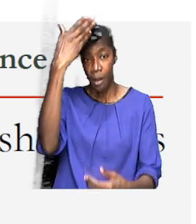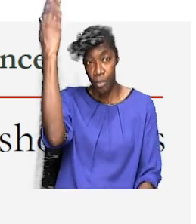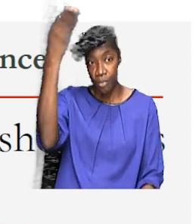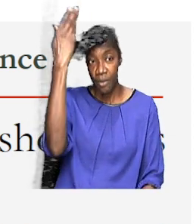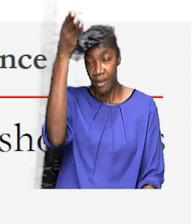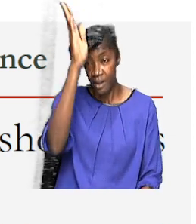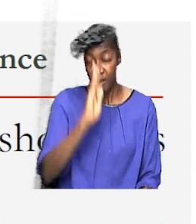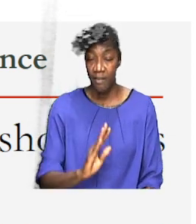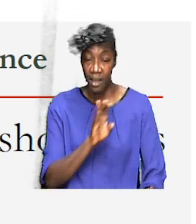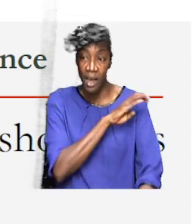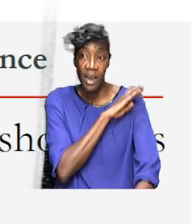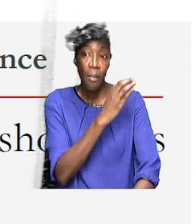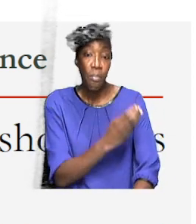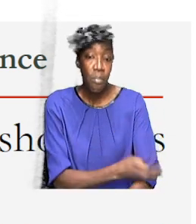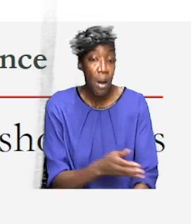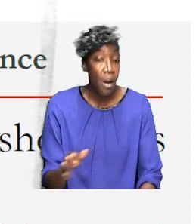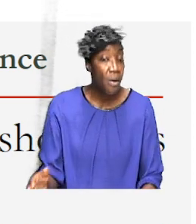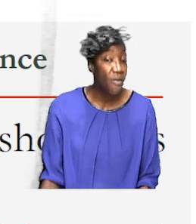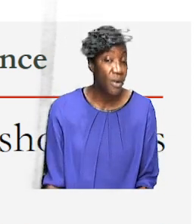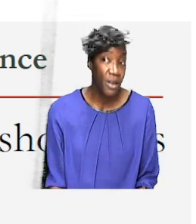powerful thing.